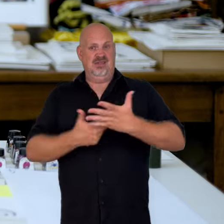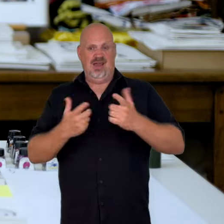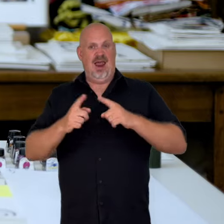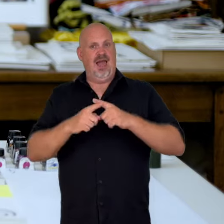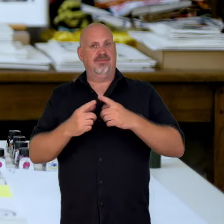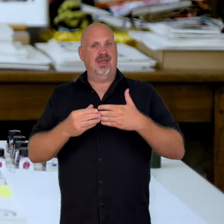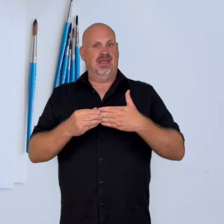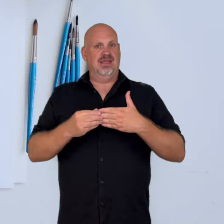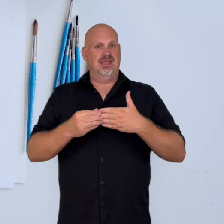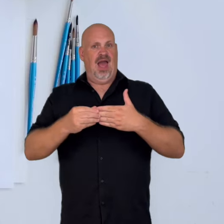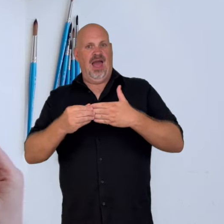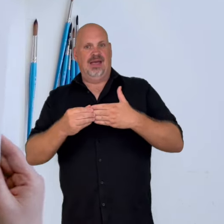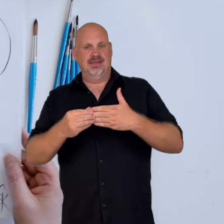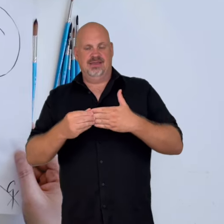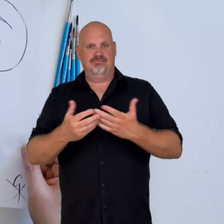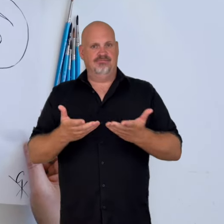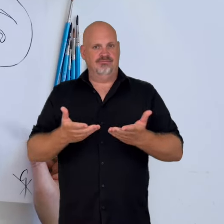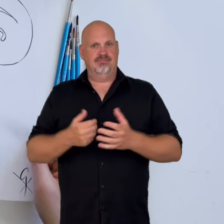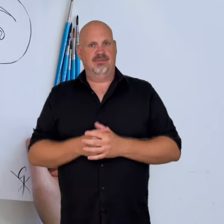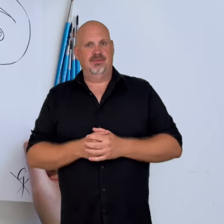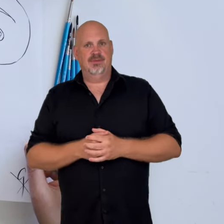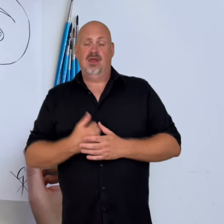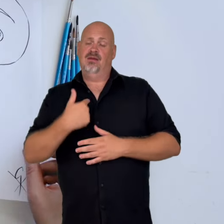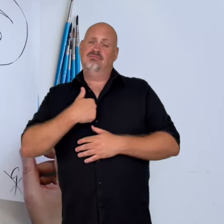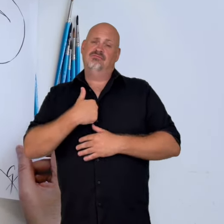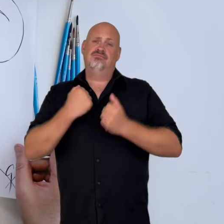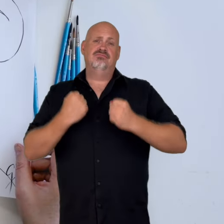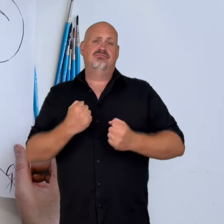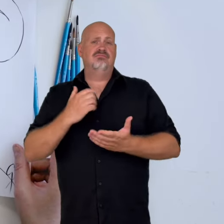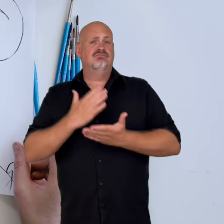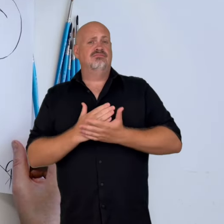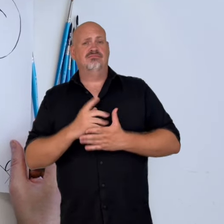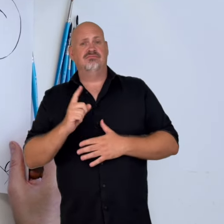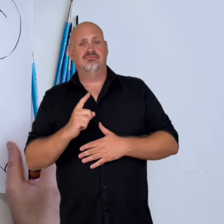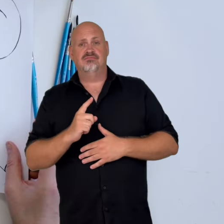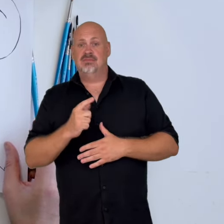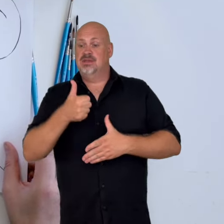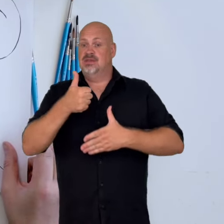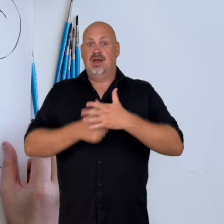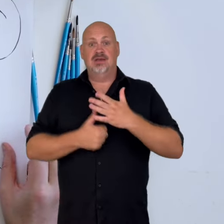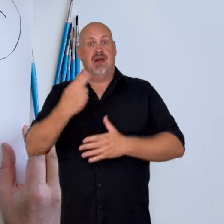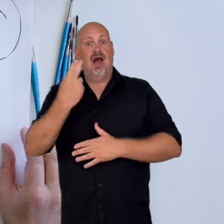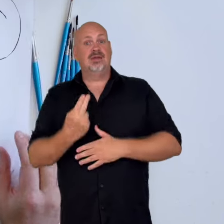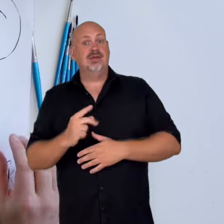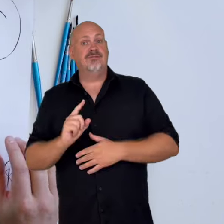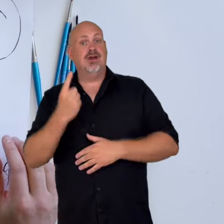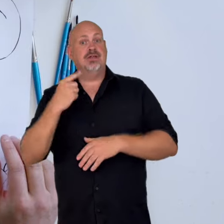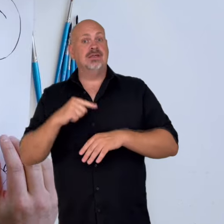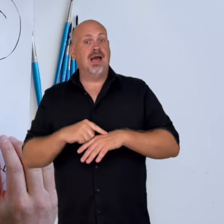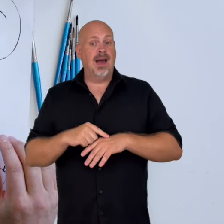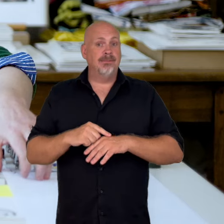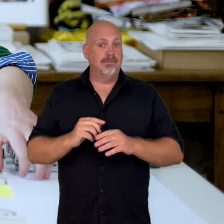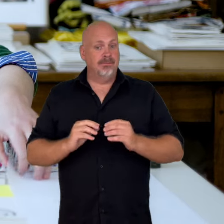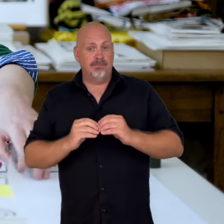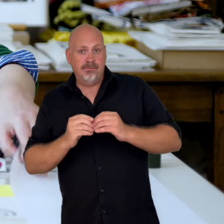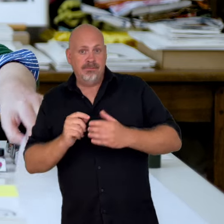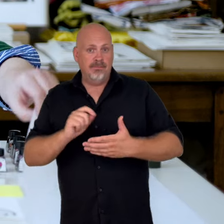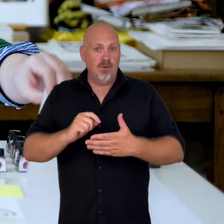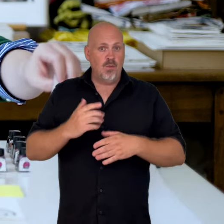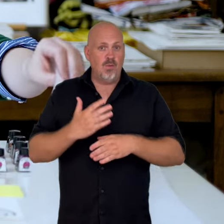these are really useful as a kind of starting point and a guide. And I'm a real